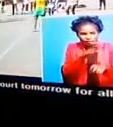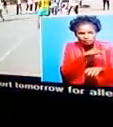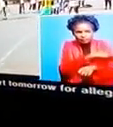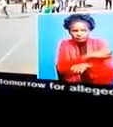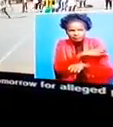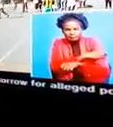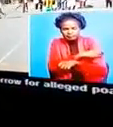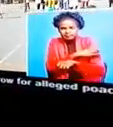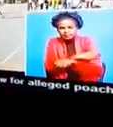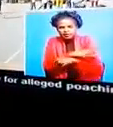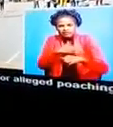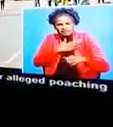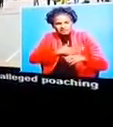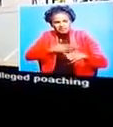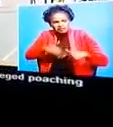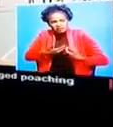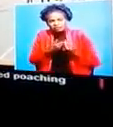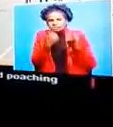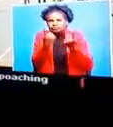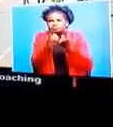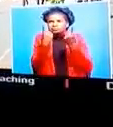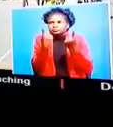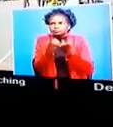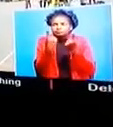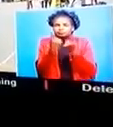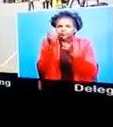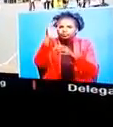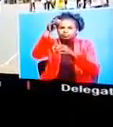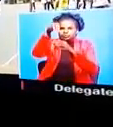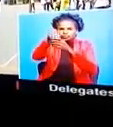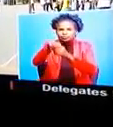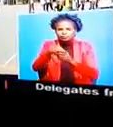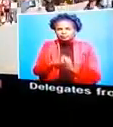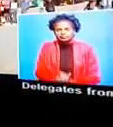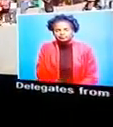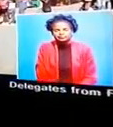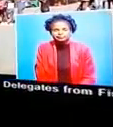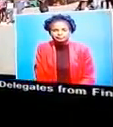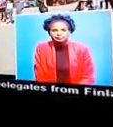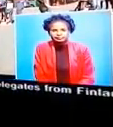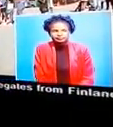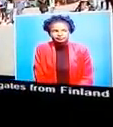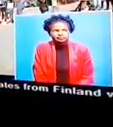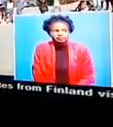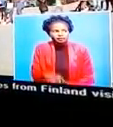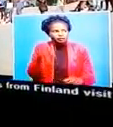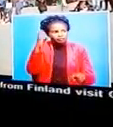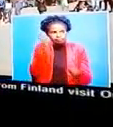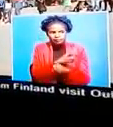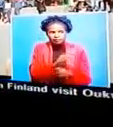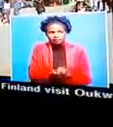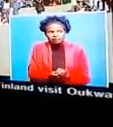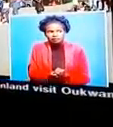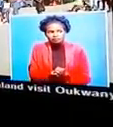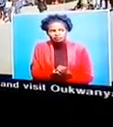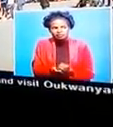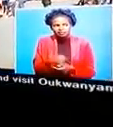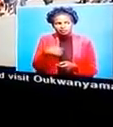And the Khomas netball chairperson after the match, and this is what they had to say. It was a tough